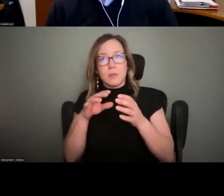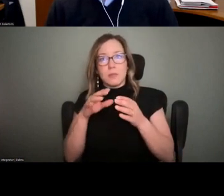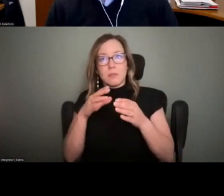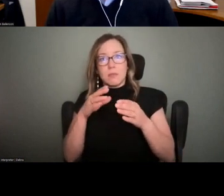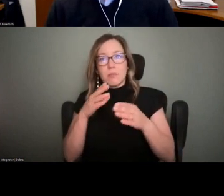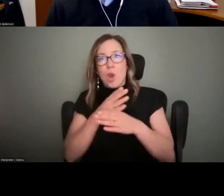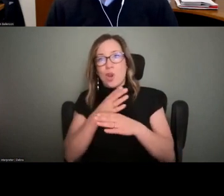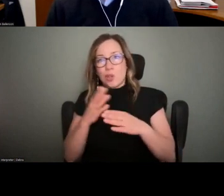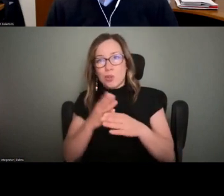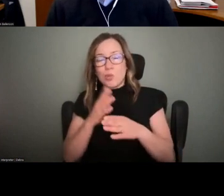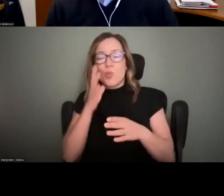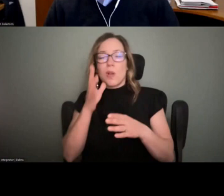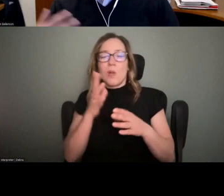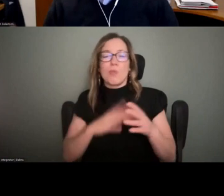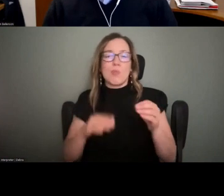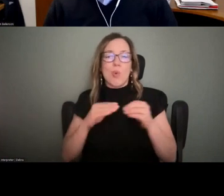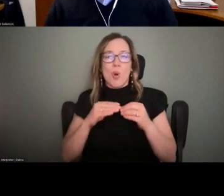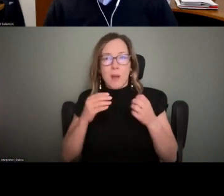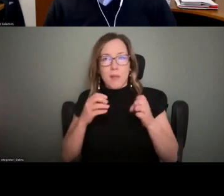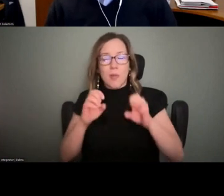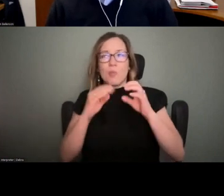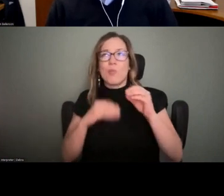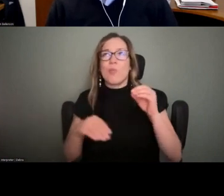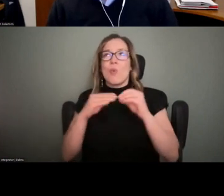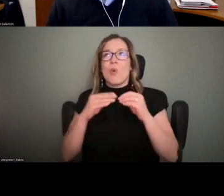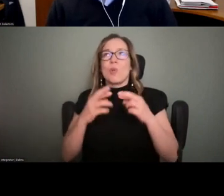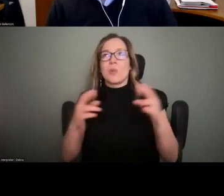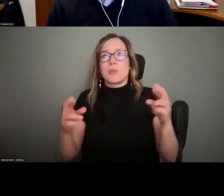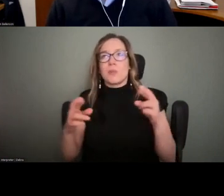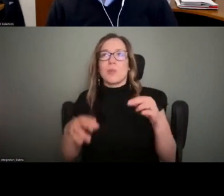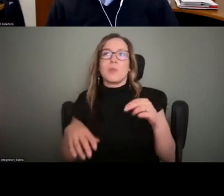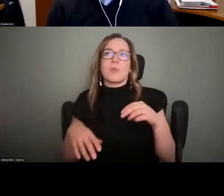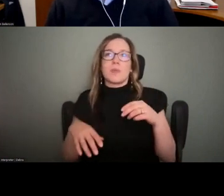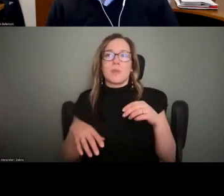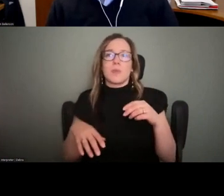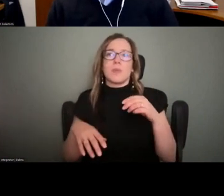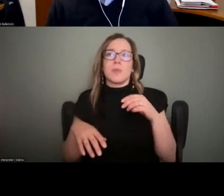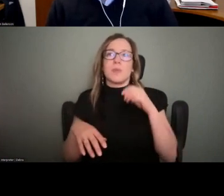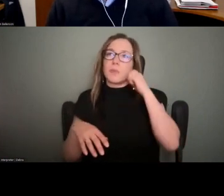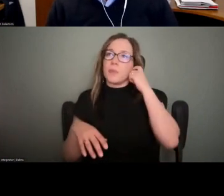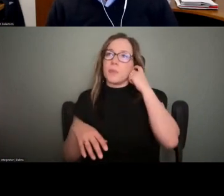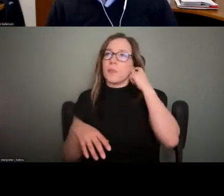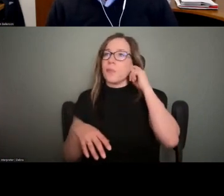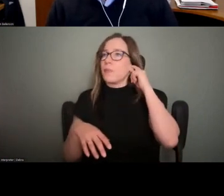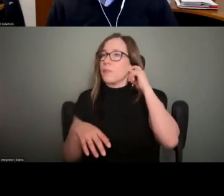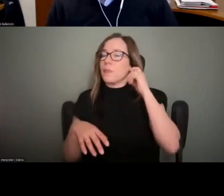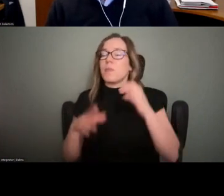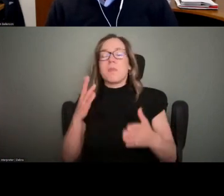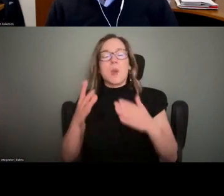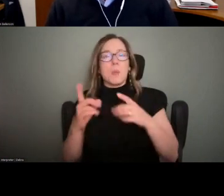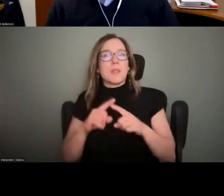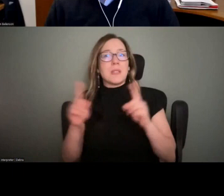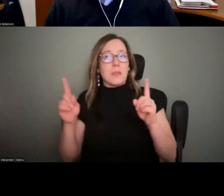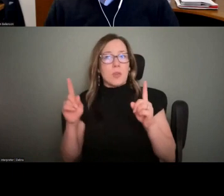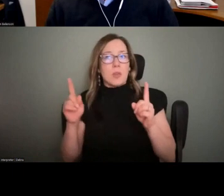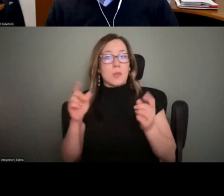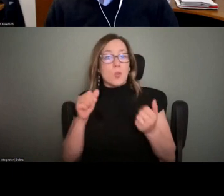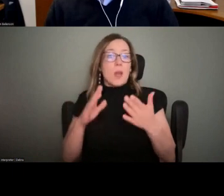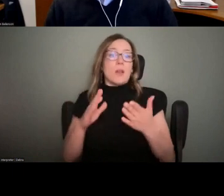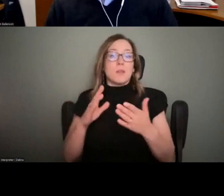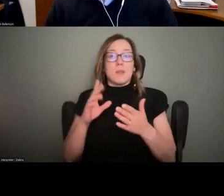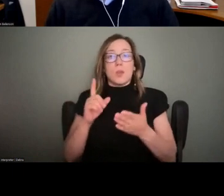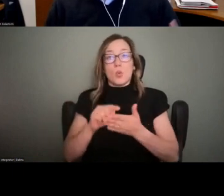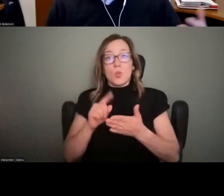more effort and resources, that it will take more than one or single touch, maybe in different ways, whether it's a newsletter or